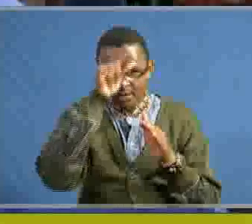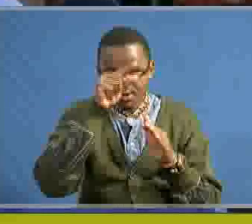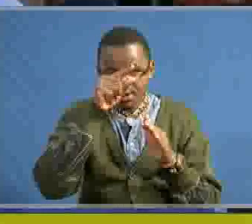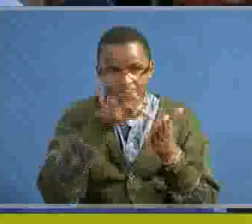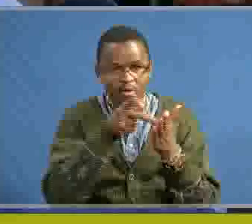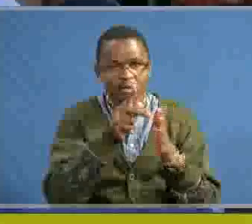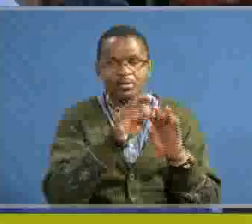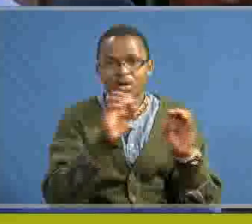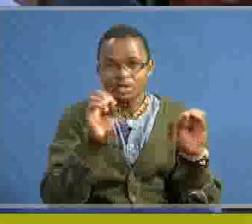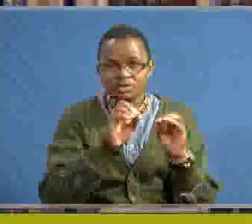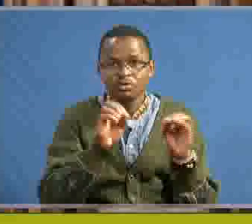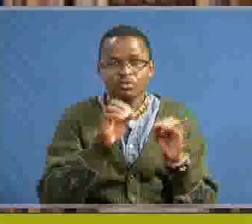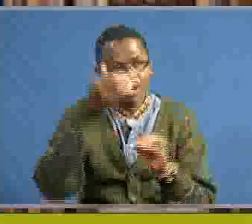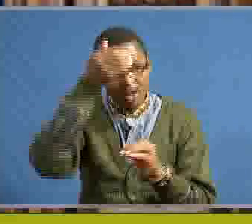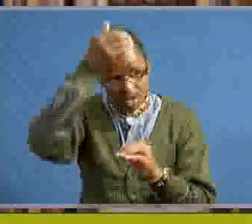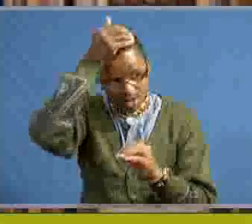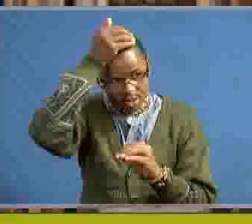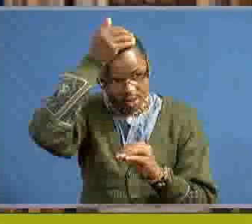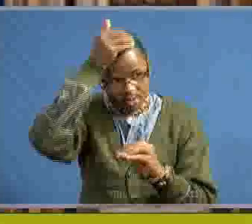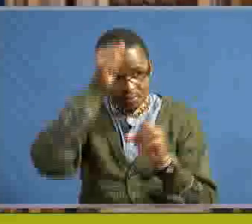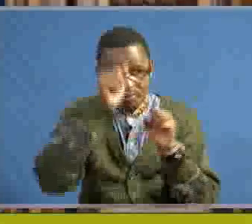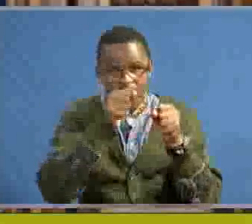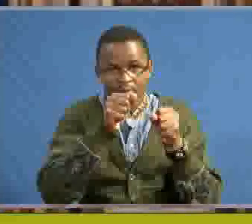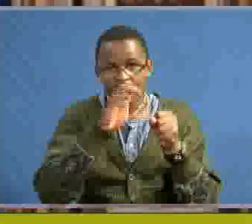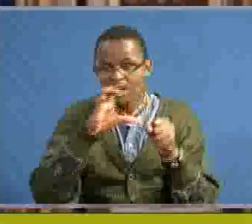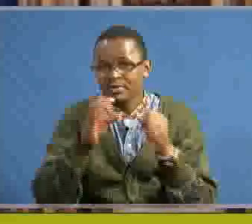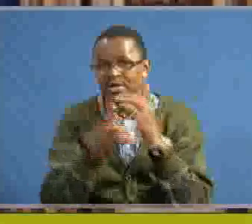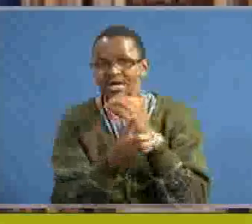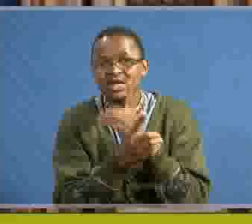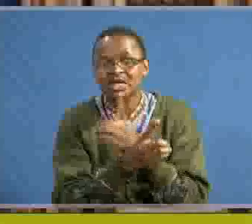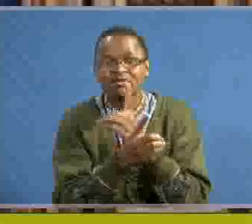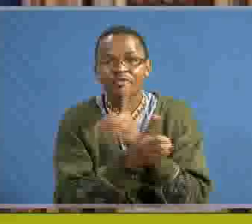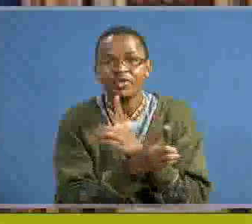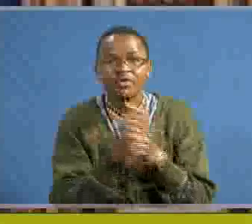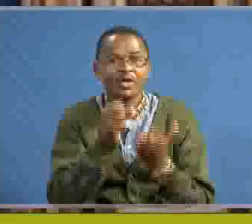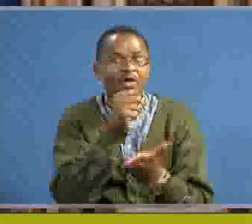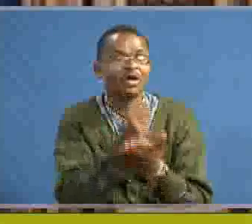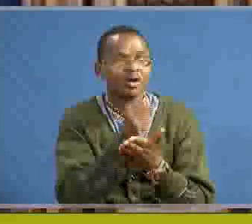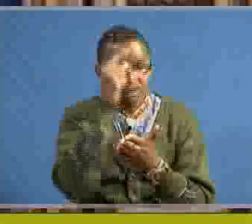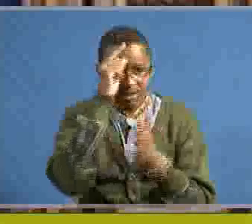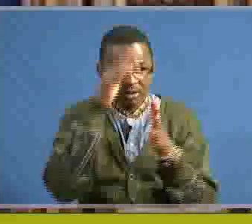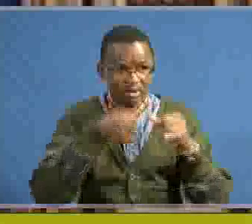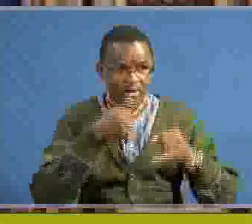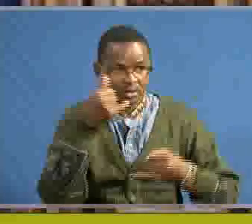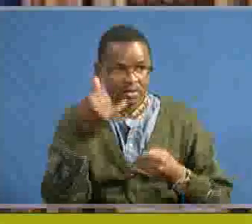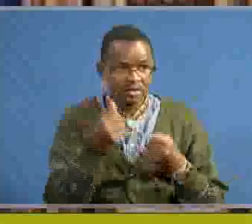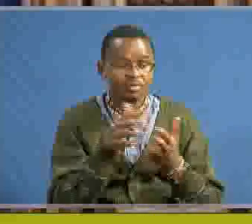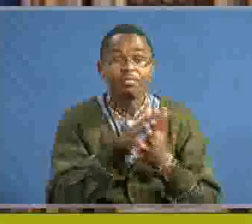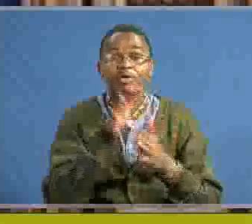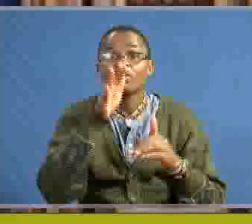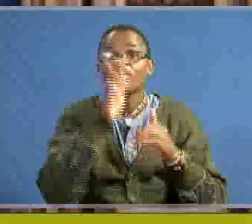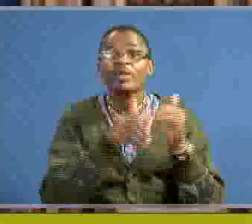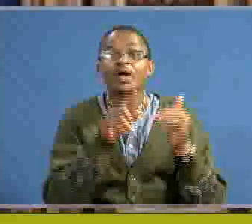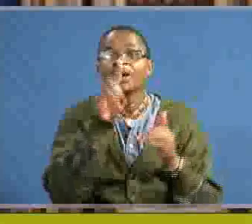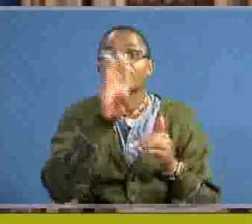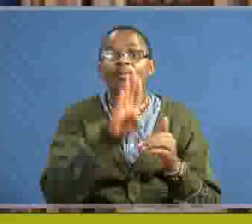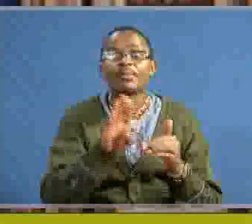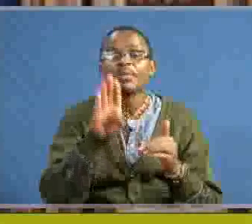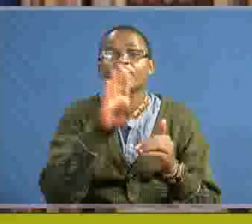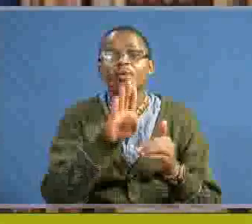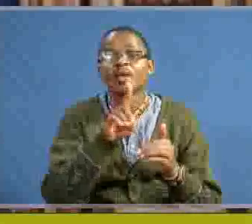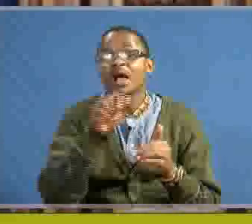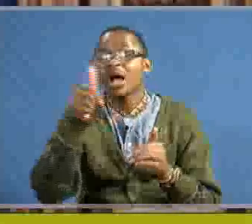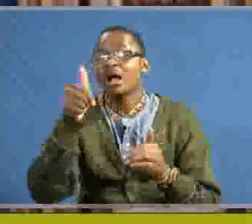alappuzha a bali bah-li budget the oficio governor entertainment is more than a billion when a county